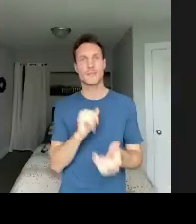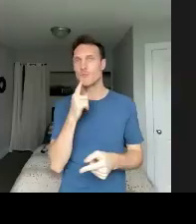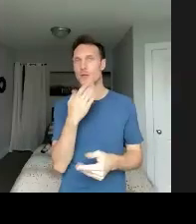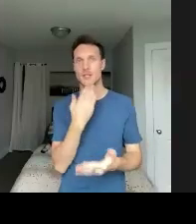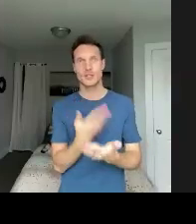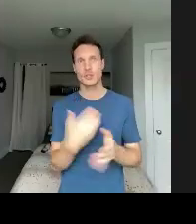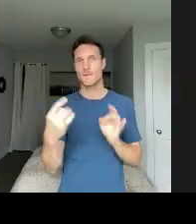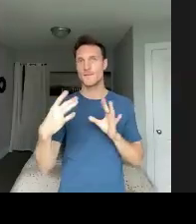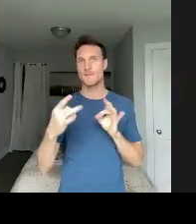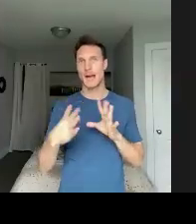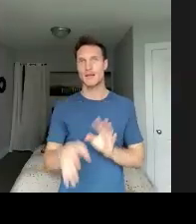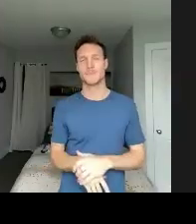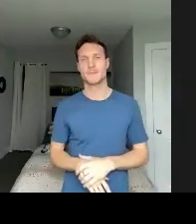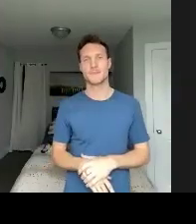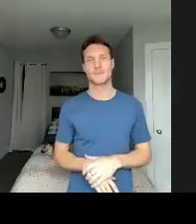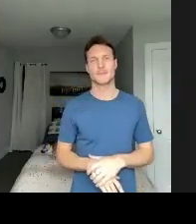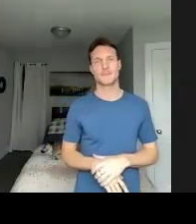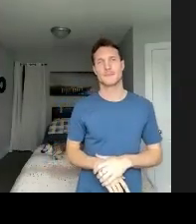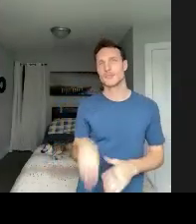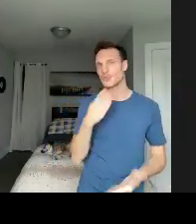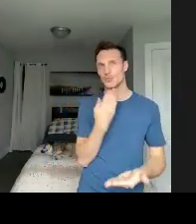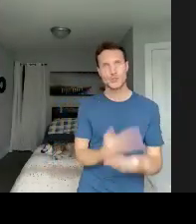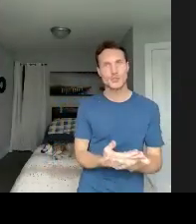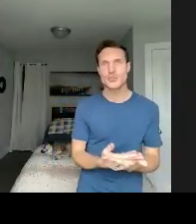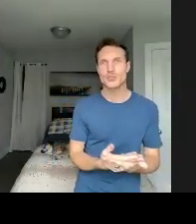just engagement overall with the TA.